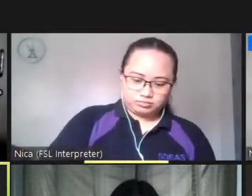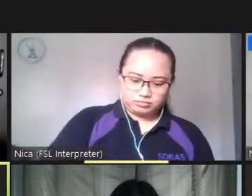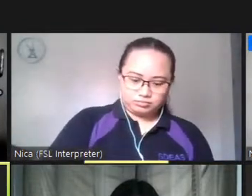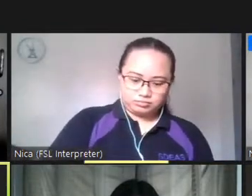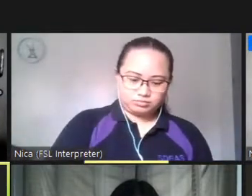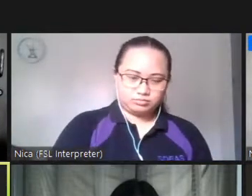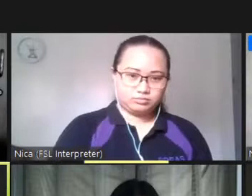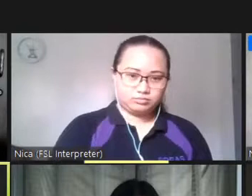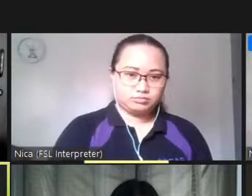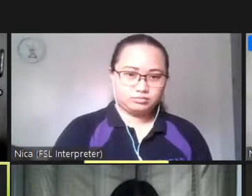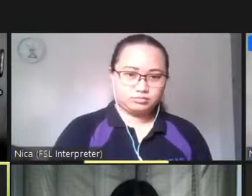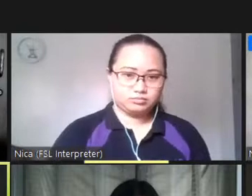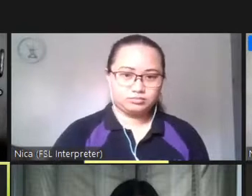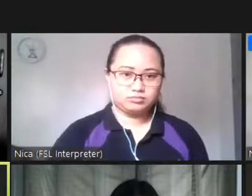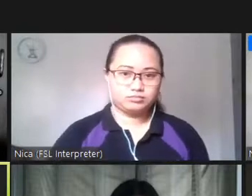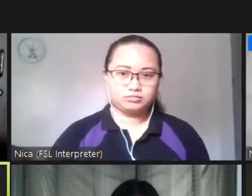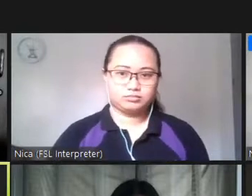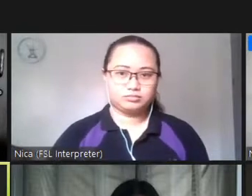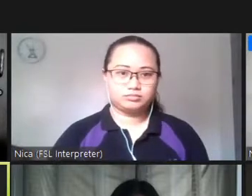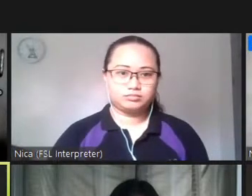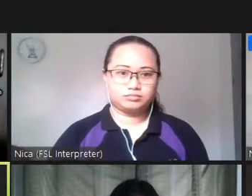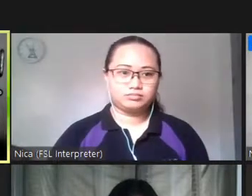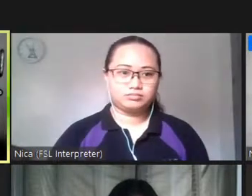Yes. Sige, Noemi.